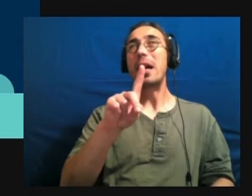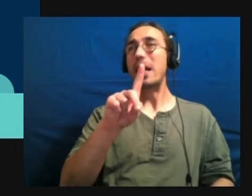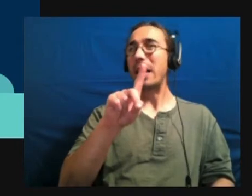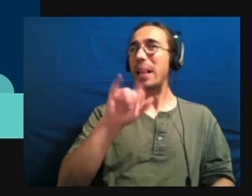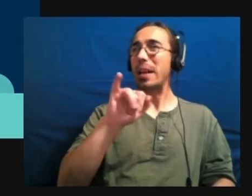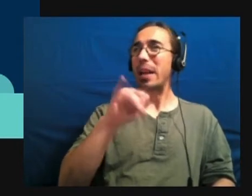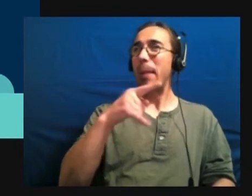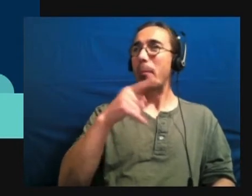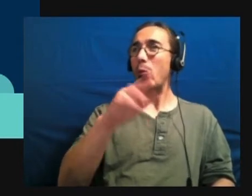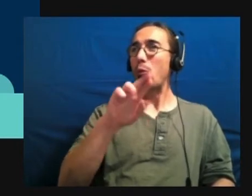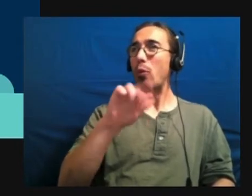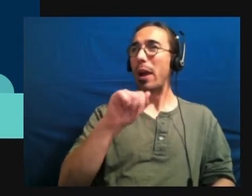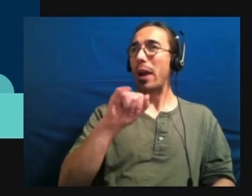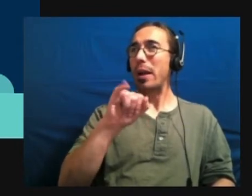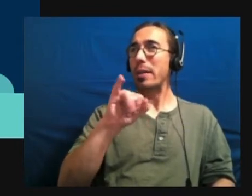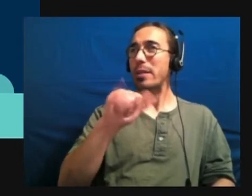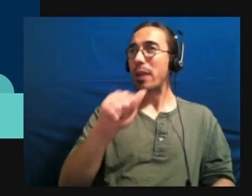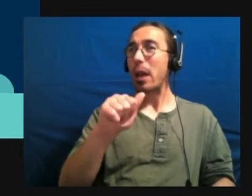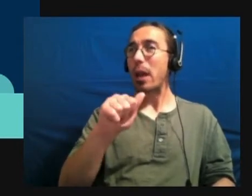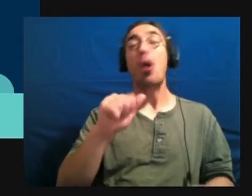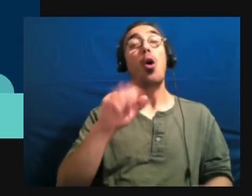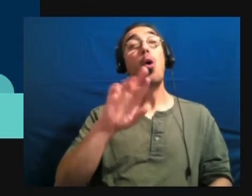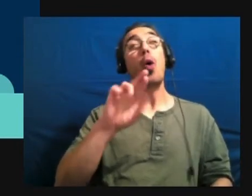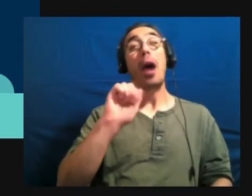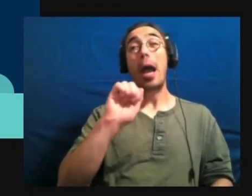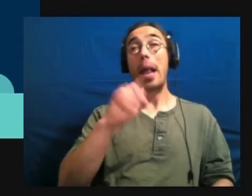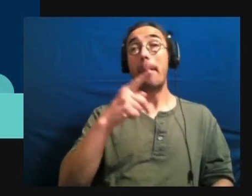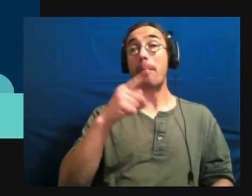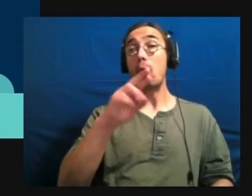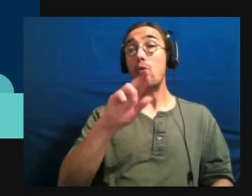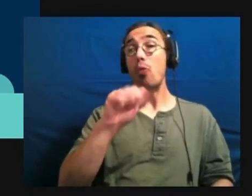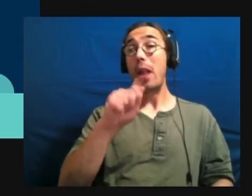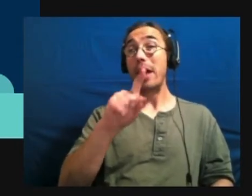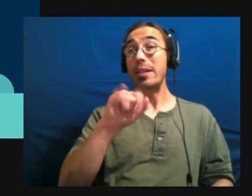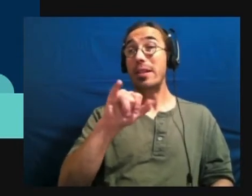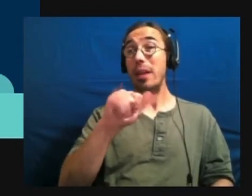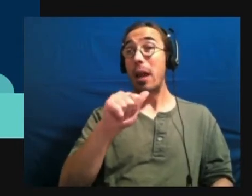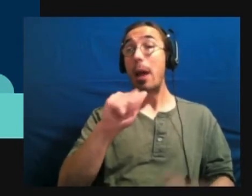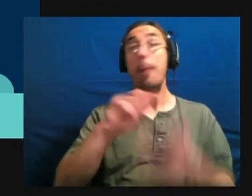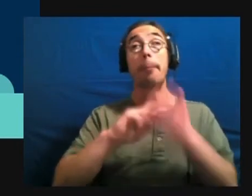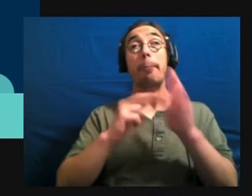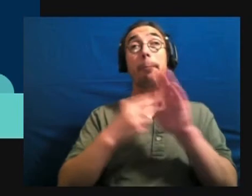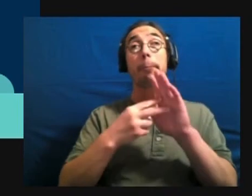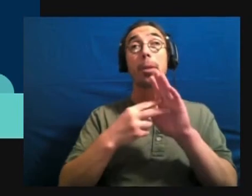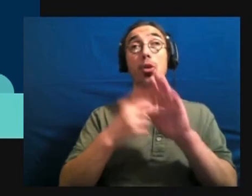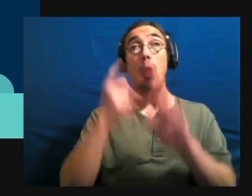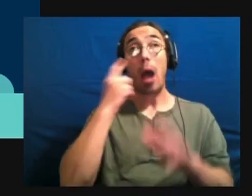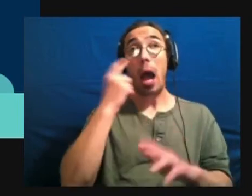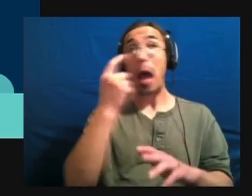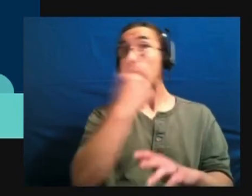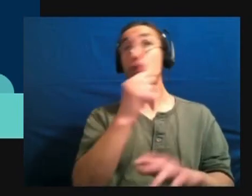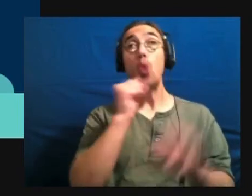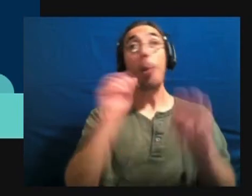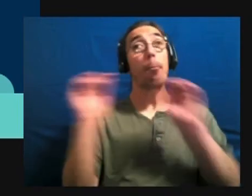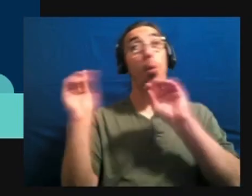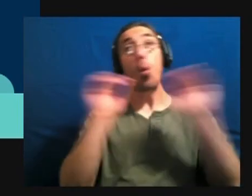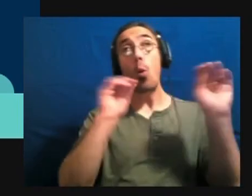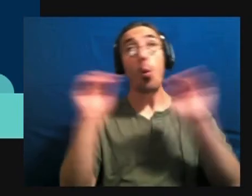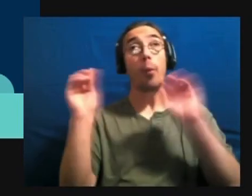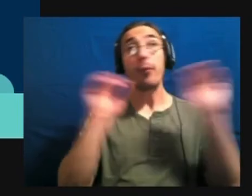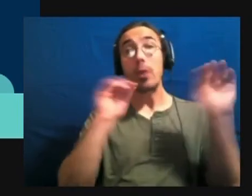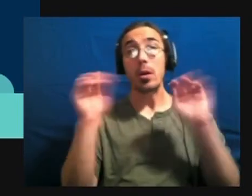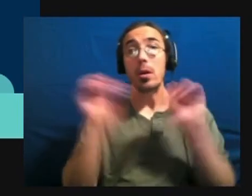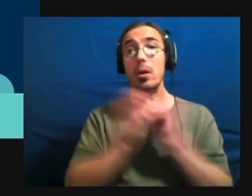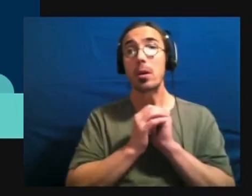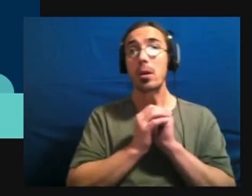Ocular apraxia is when your eyes do not move with the intentionality you would